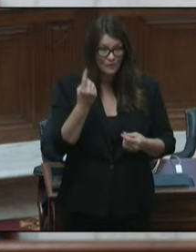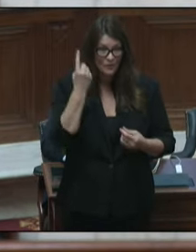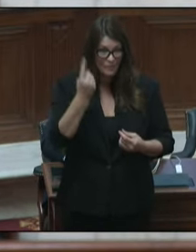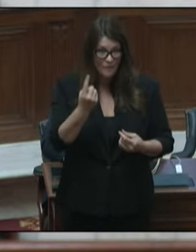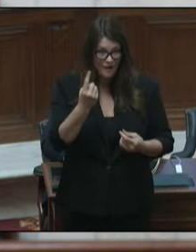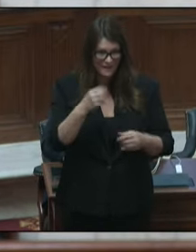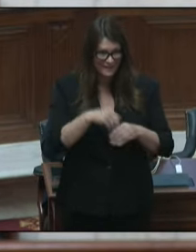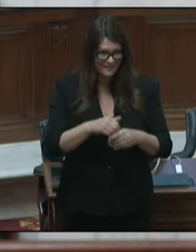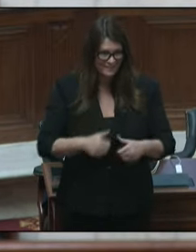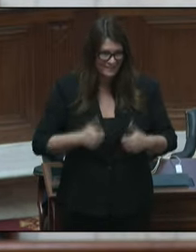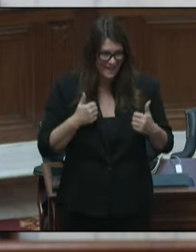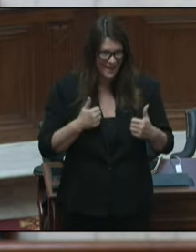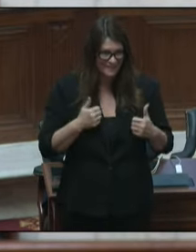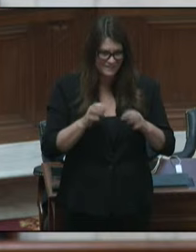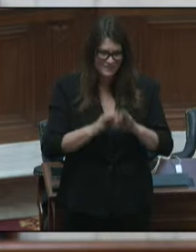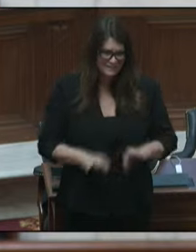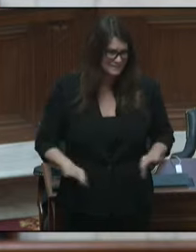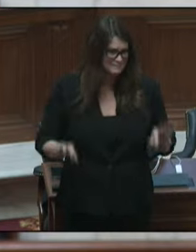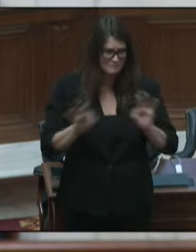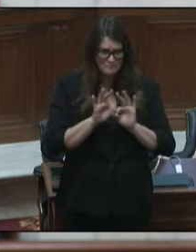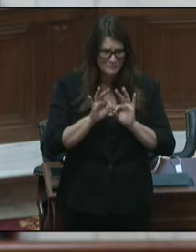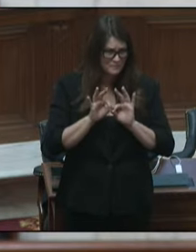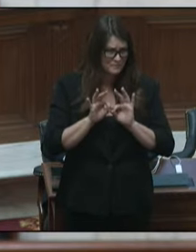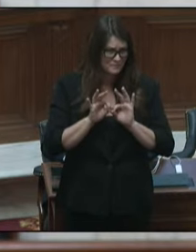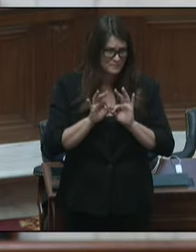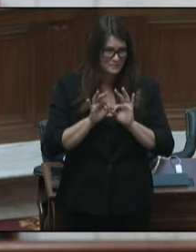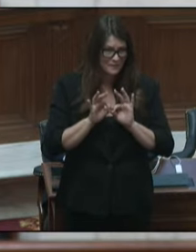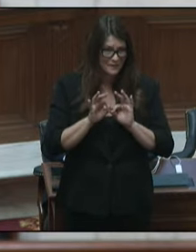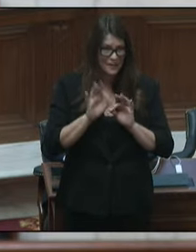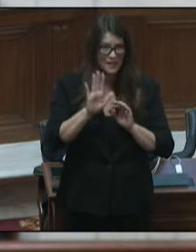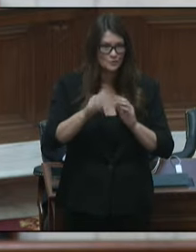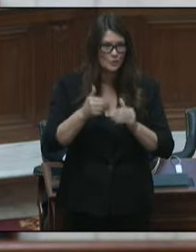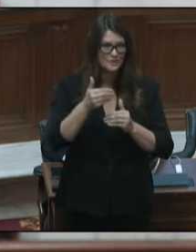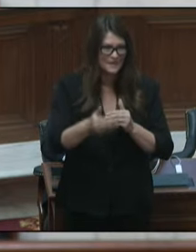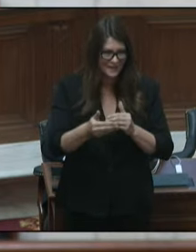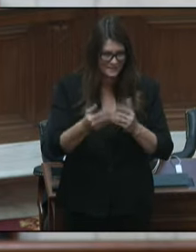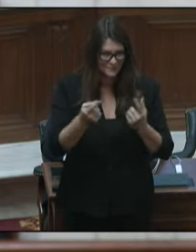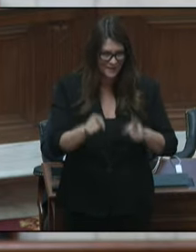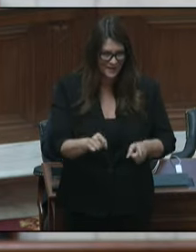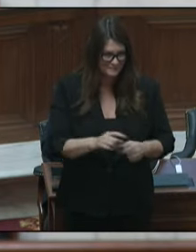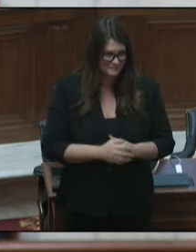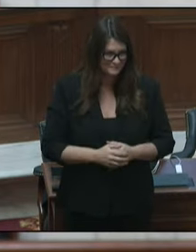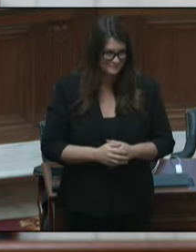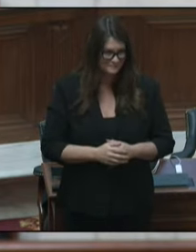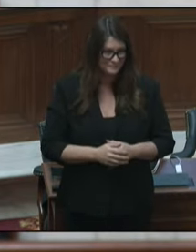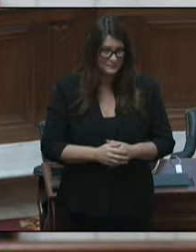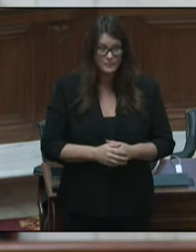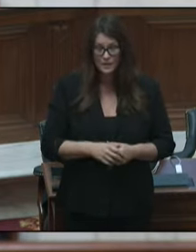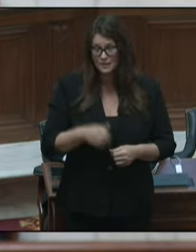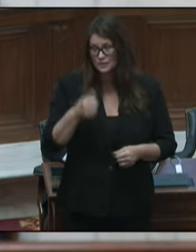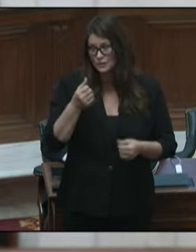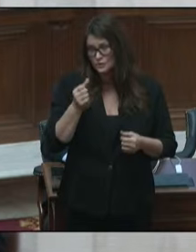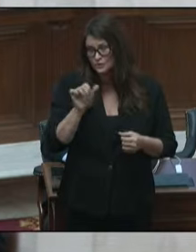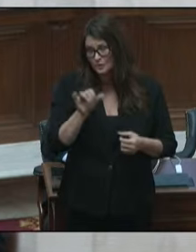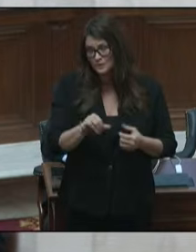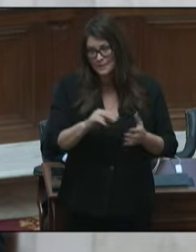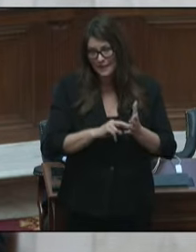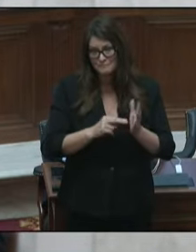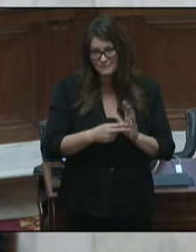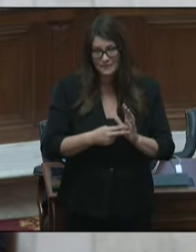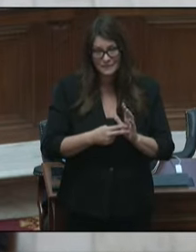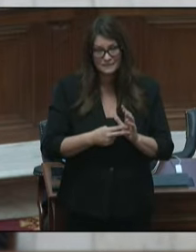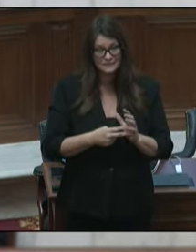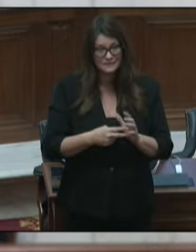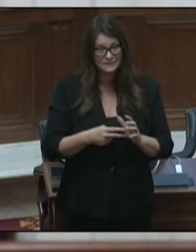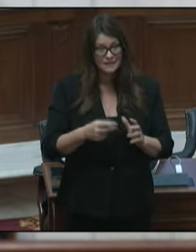in life, in many situations, is the next shot. And so with that being said,